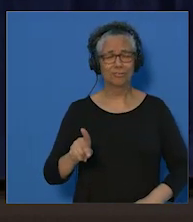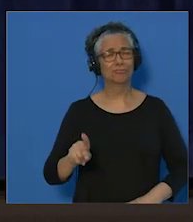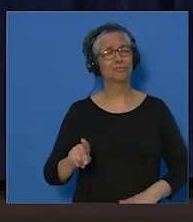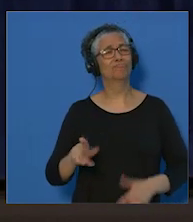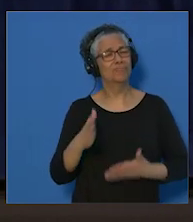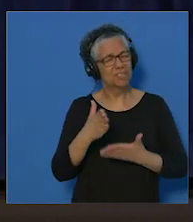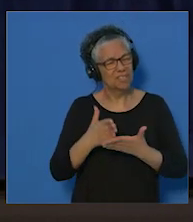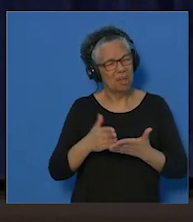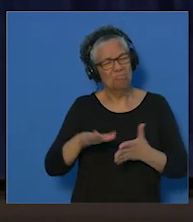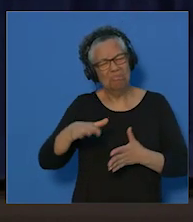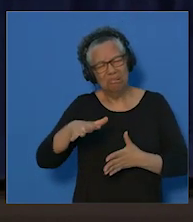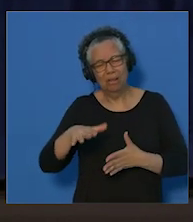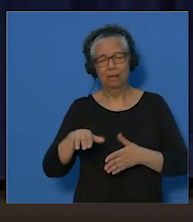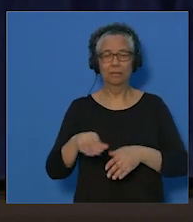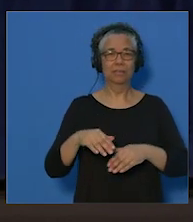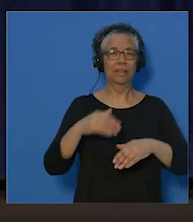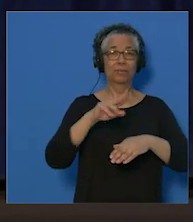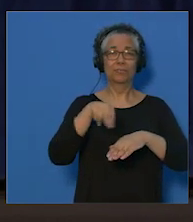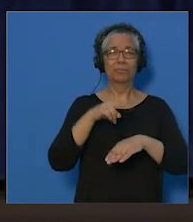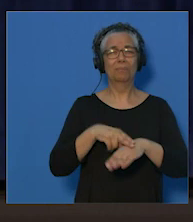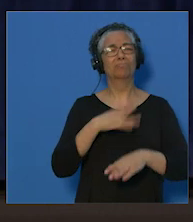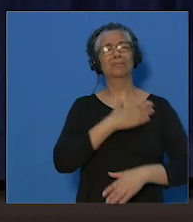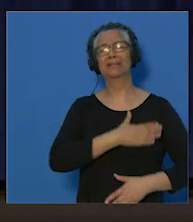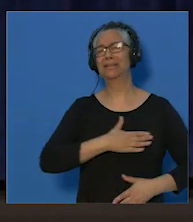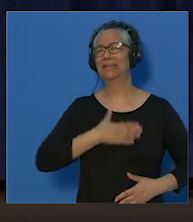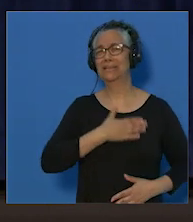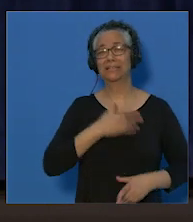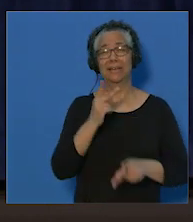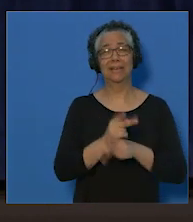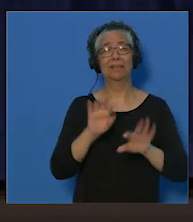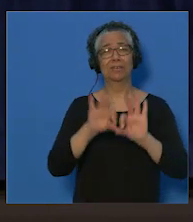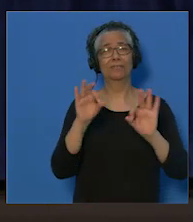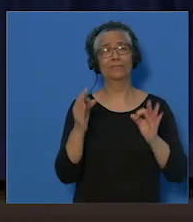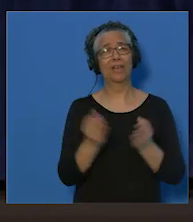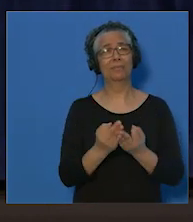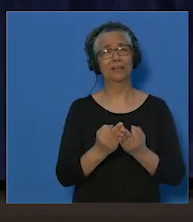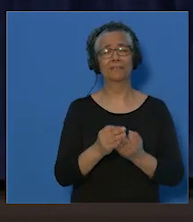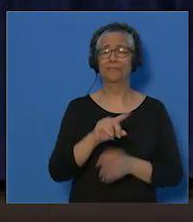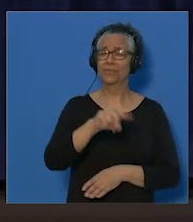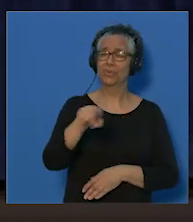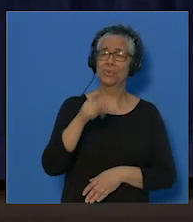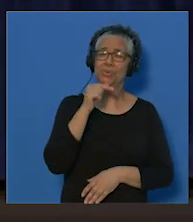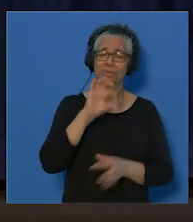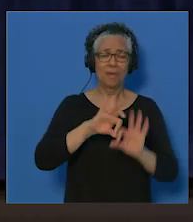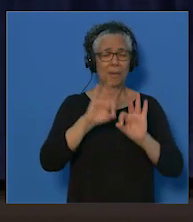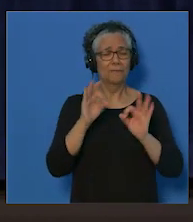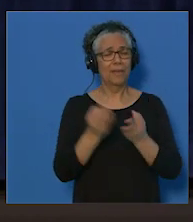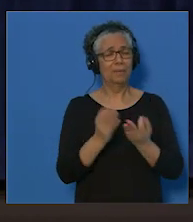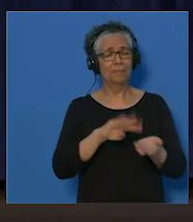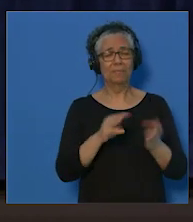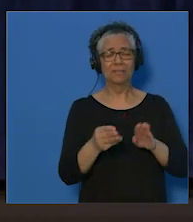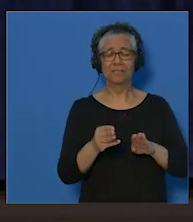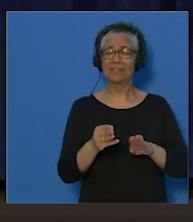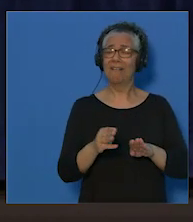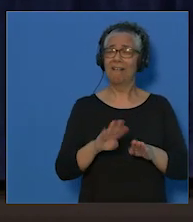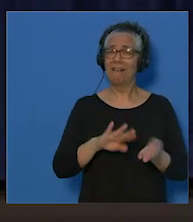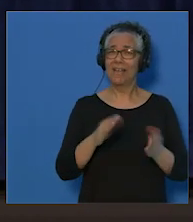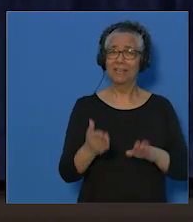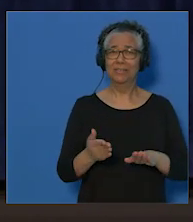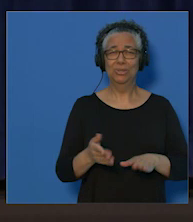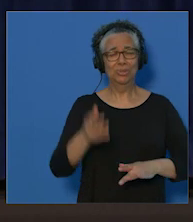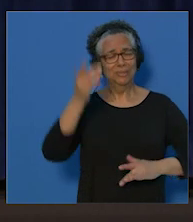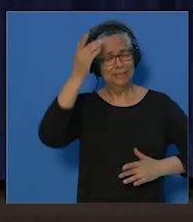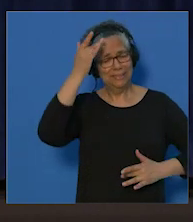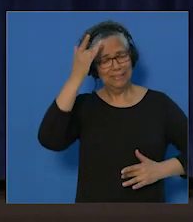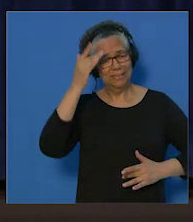of normality. Please keep the family of those who have lost loved ones to this disease and those that are battling